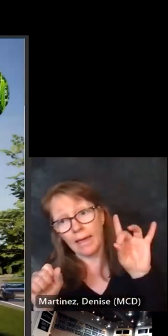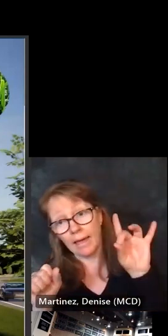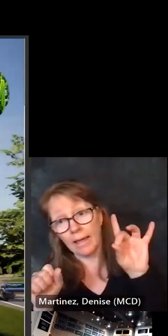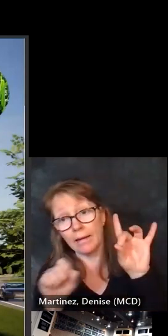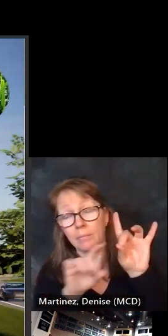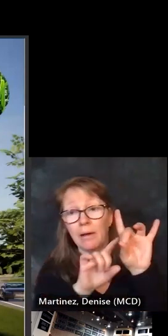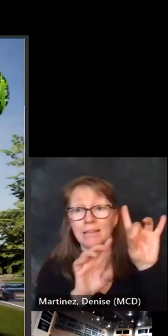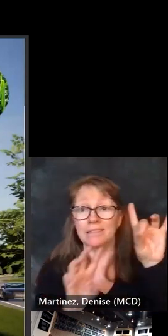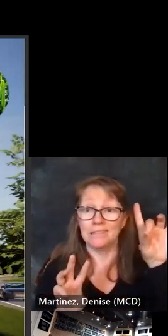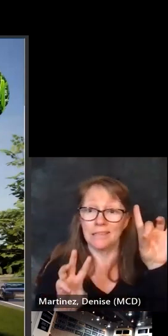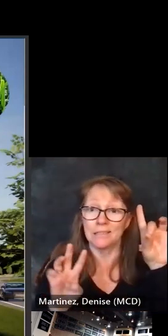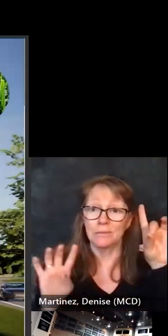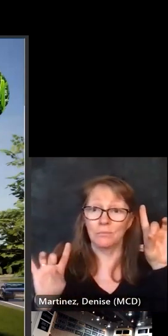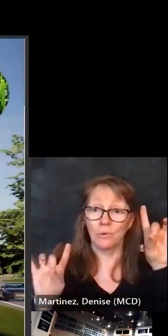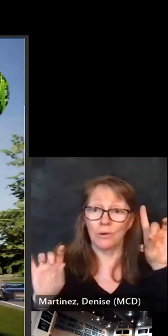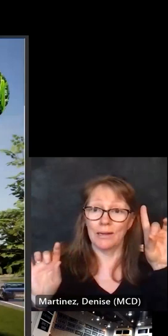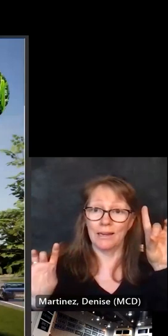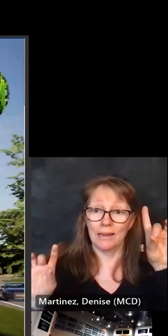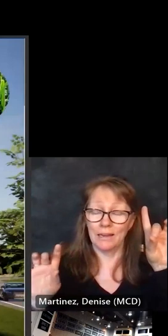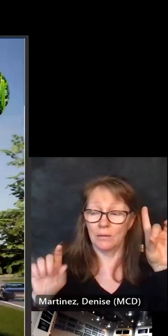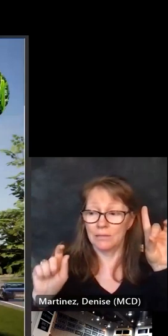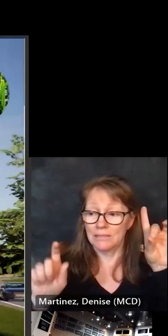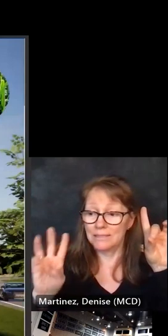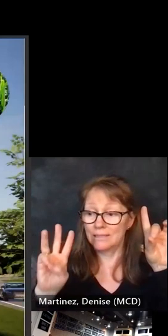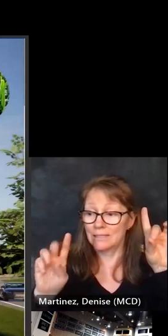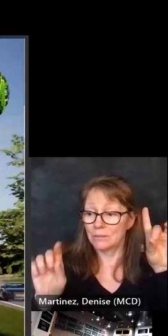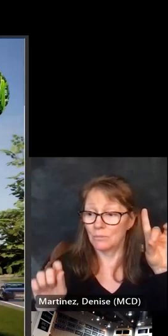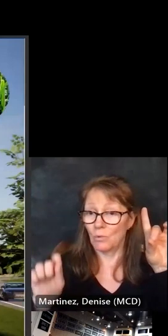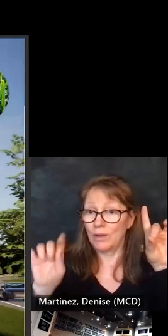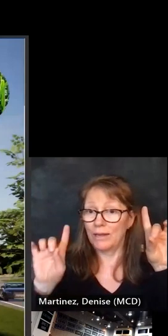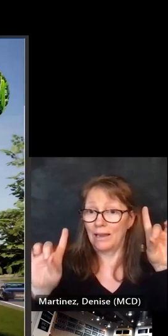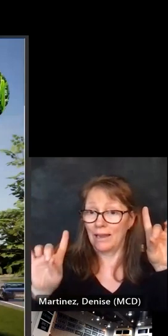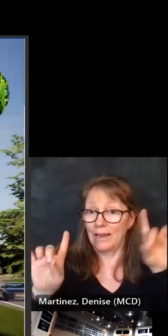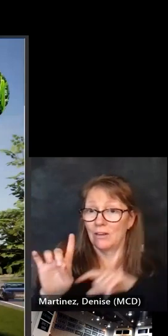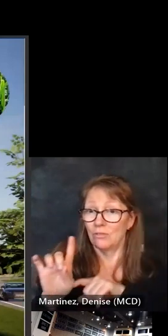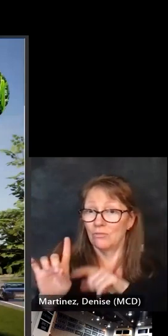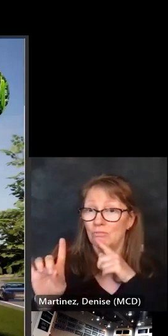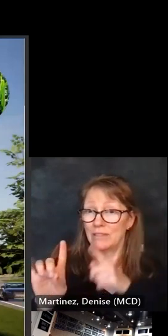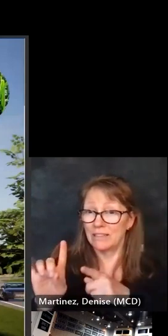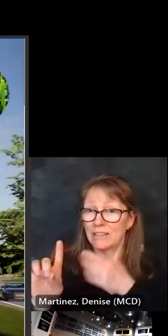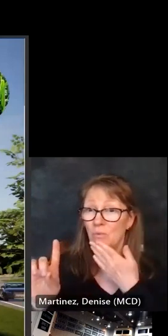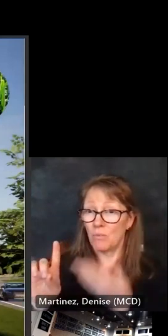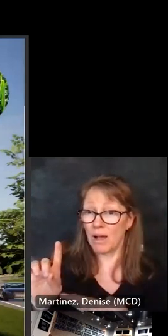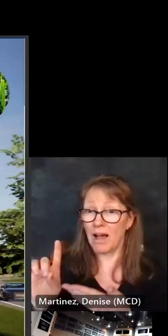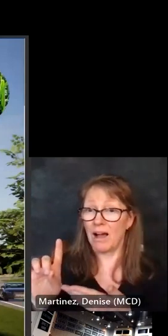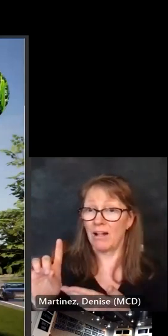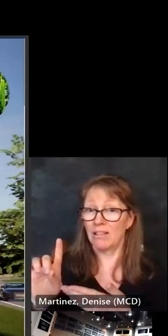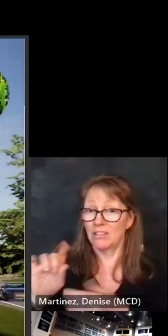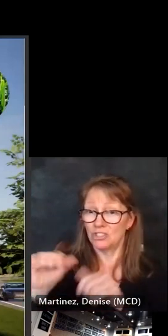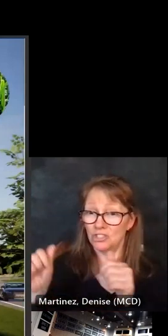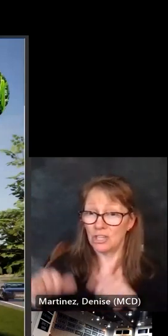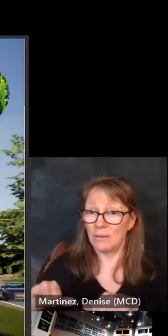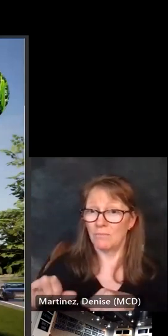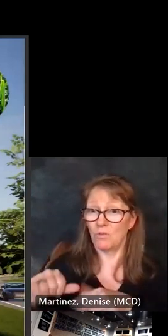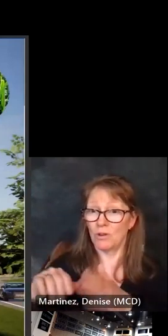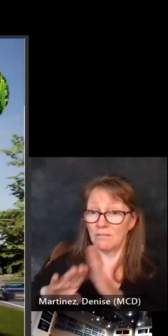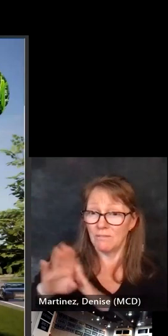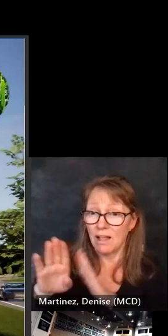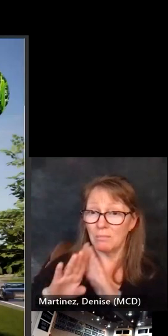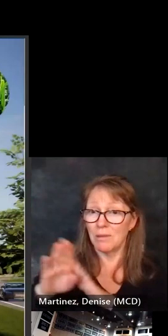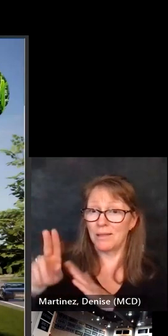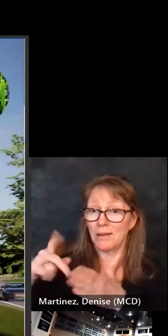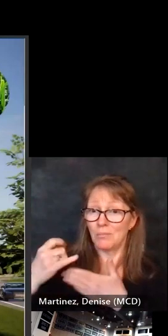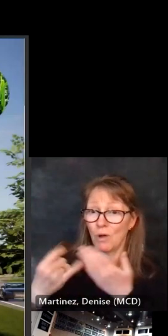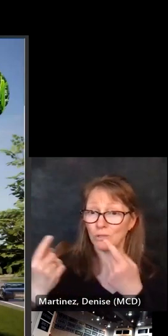6.8 acres, really prime, really well-shaped and positioned for development and a project that's workable and meets a variety of